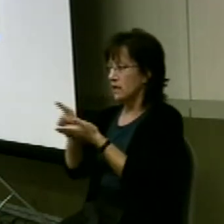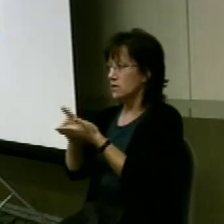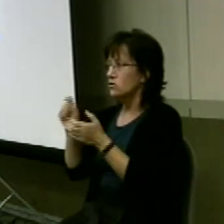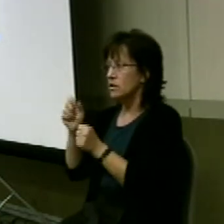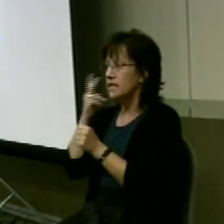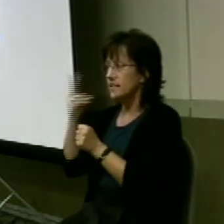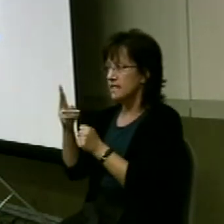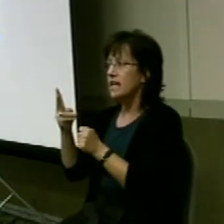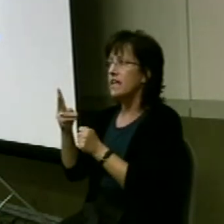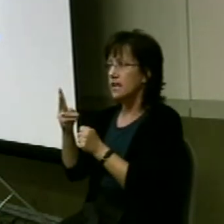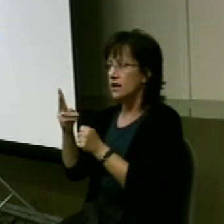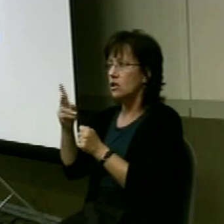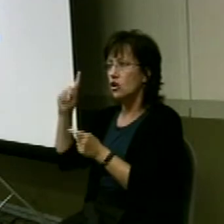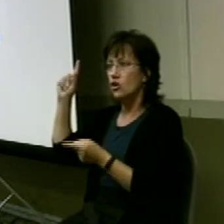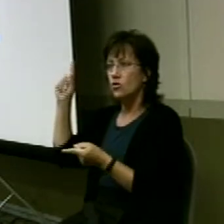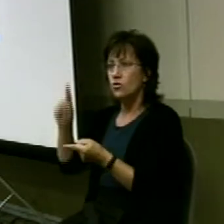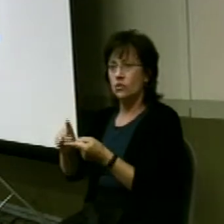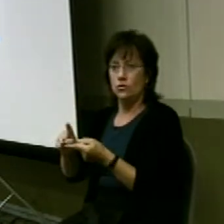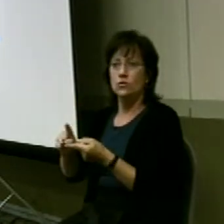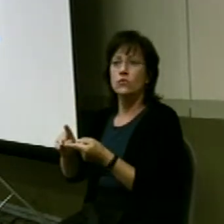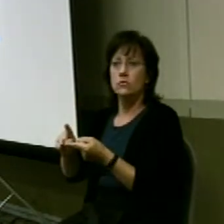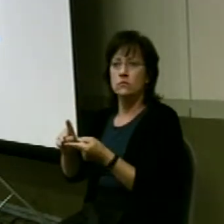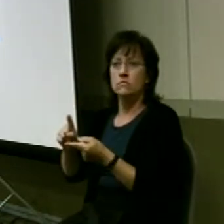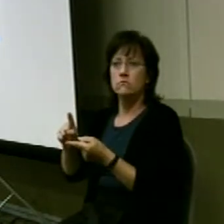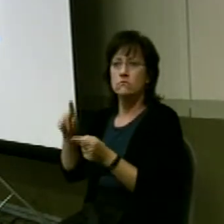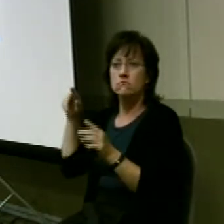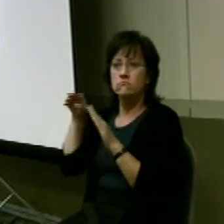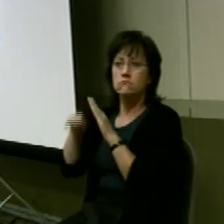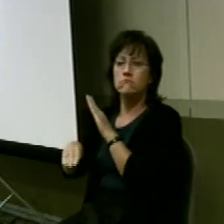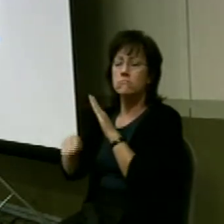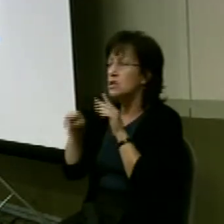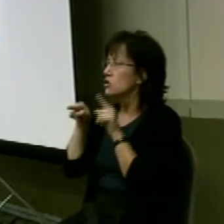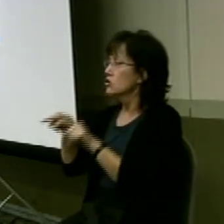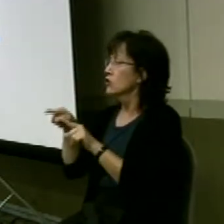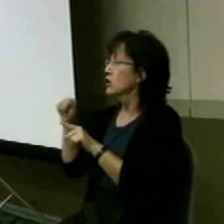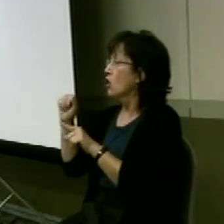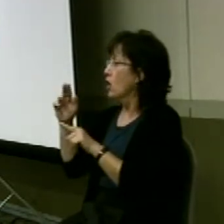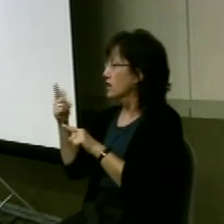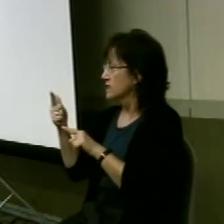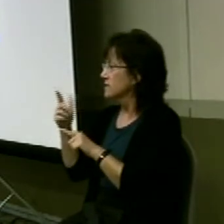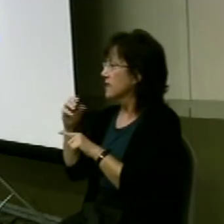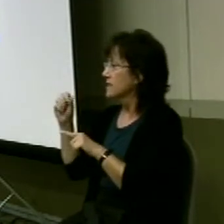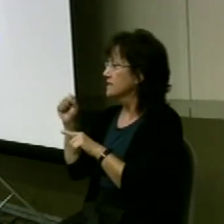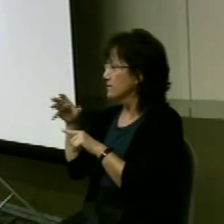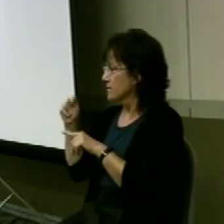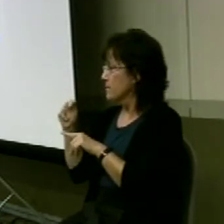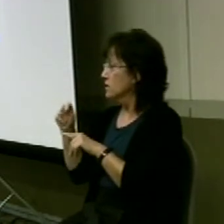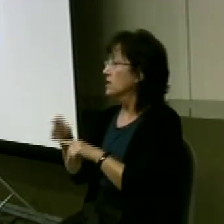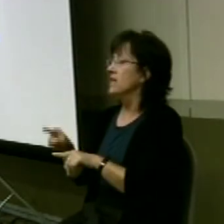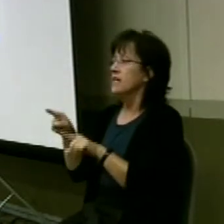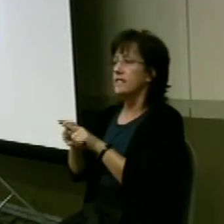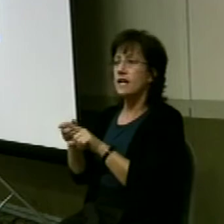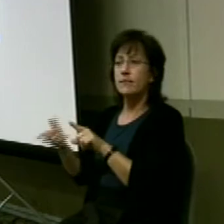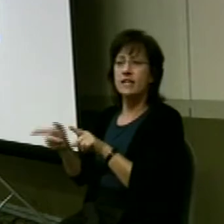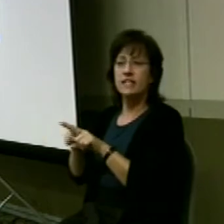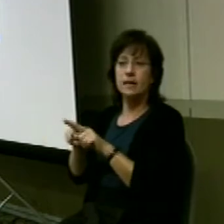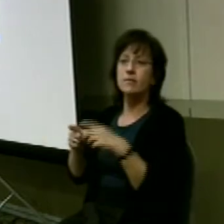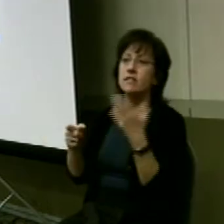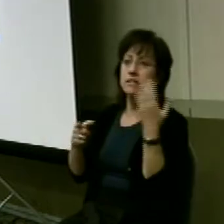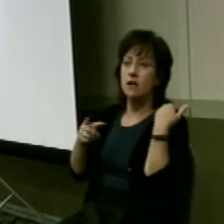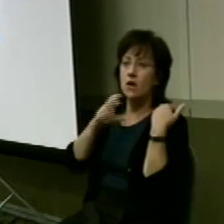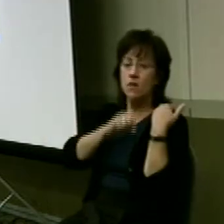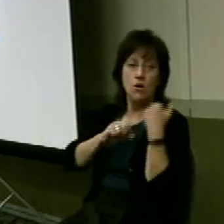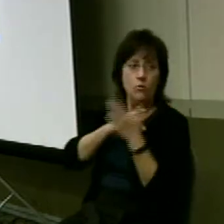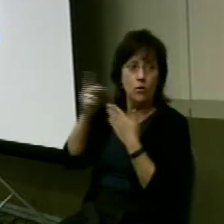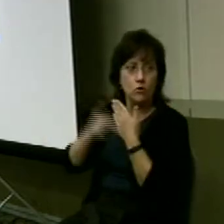throughout the weeks, you can see that it had diminished through August and September. We